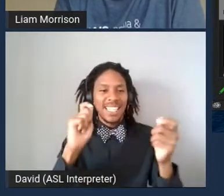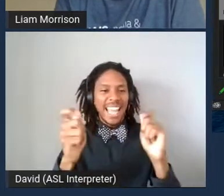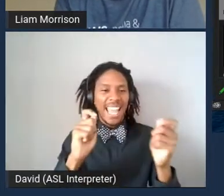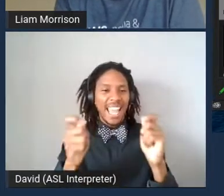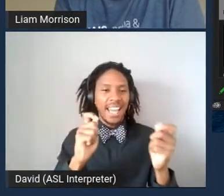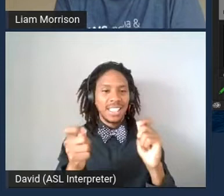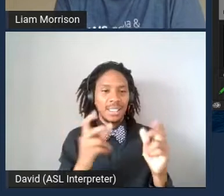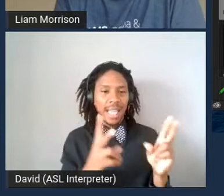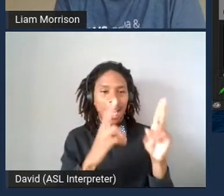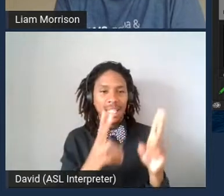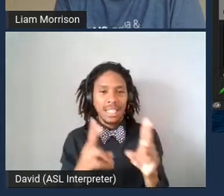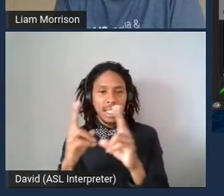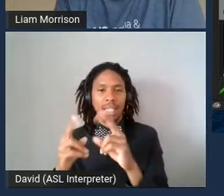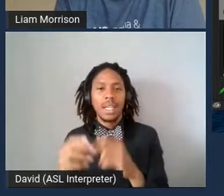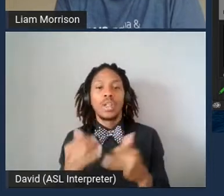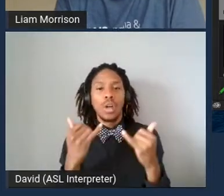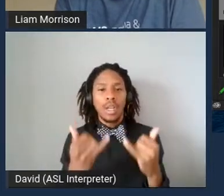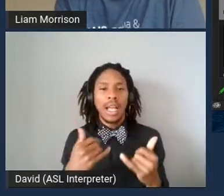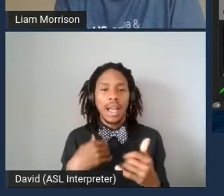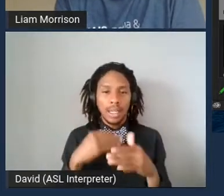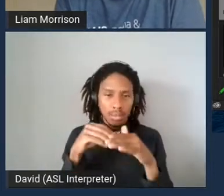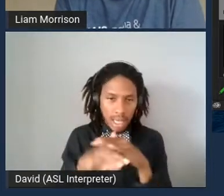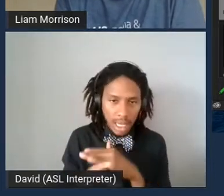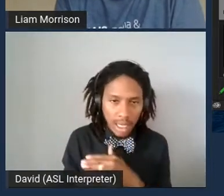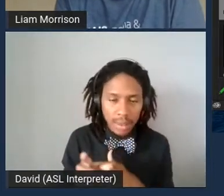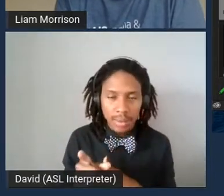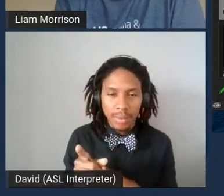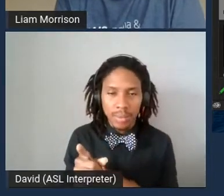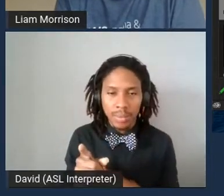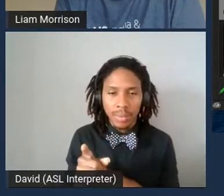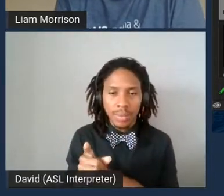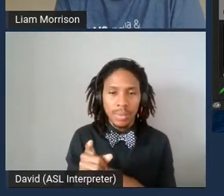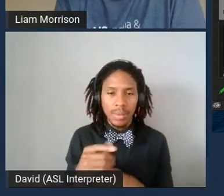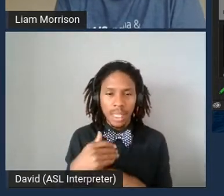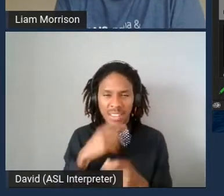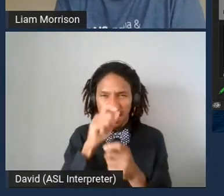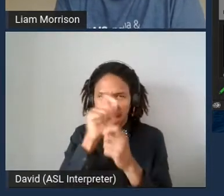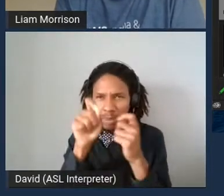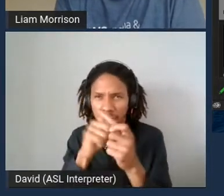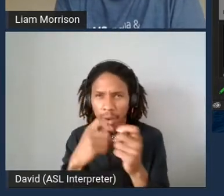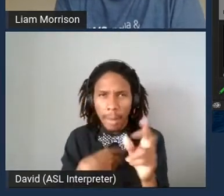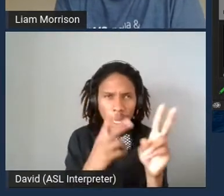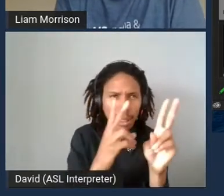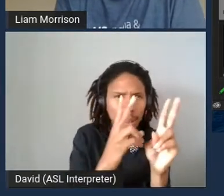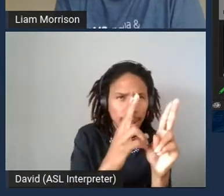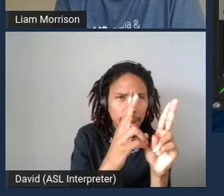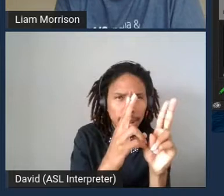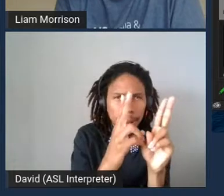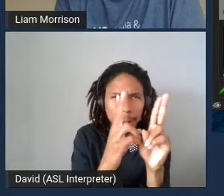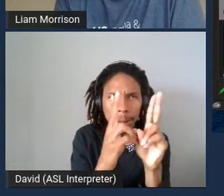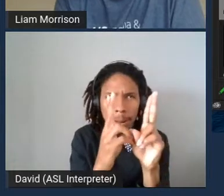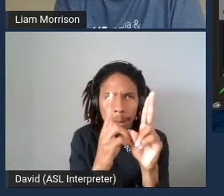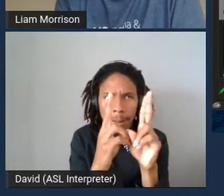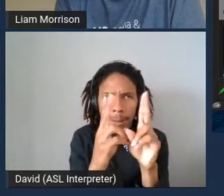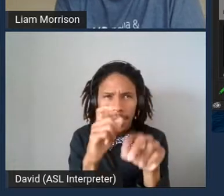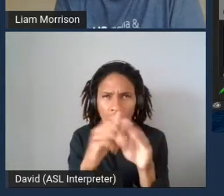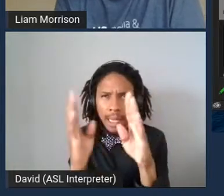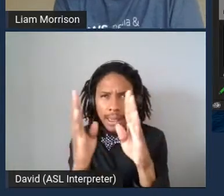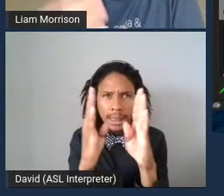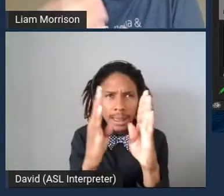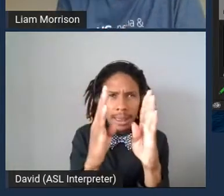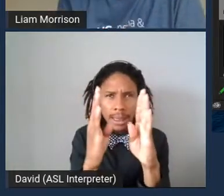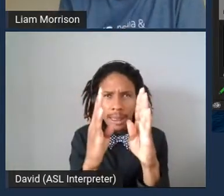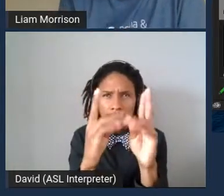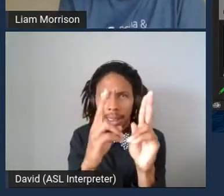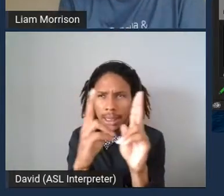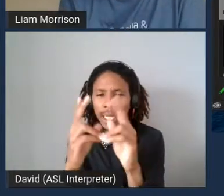So right here, I can go in here and get very specific with my edits, make cuts, and now